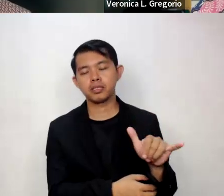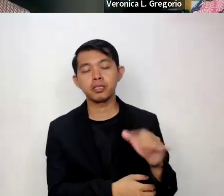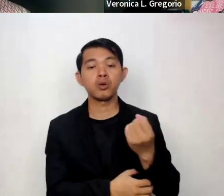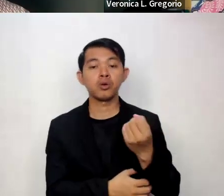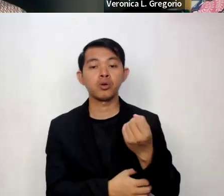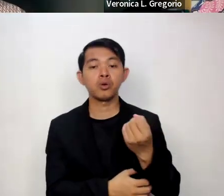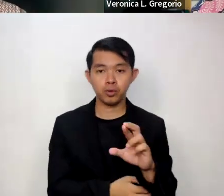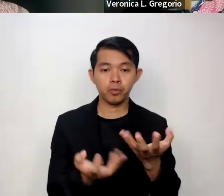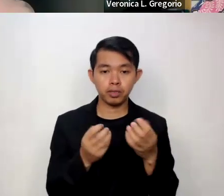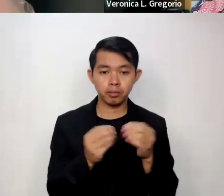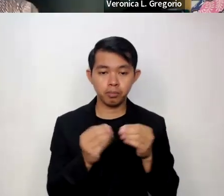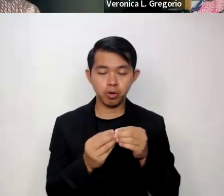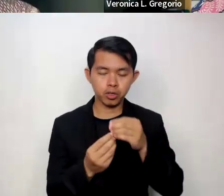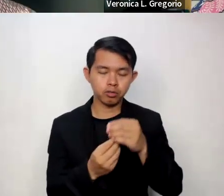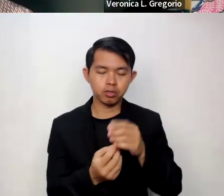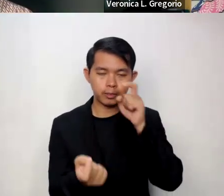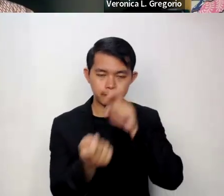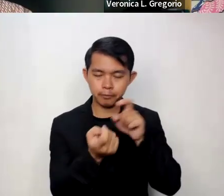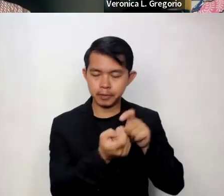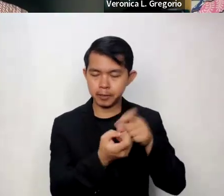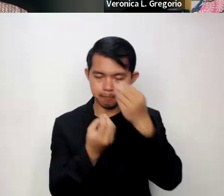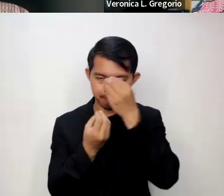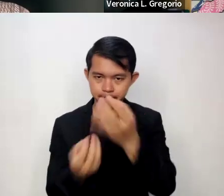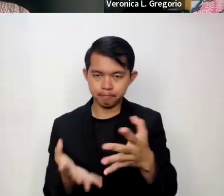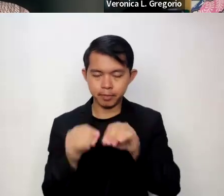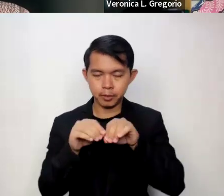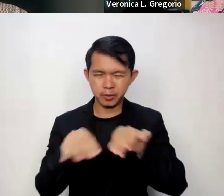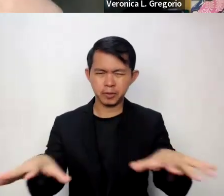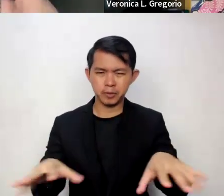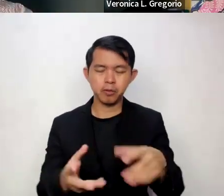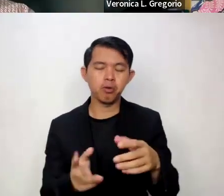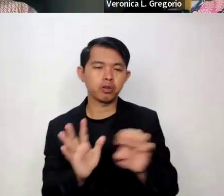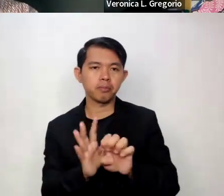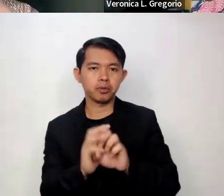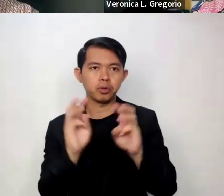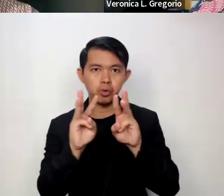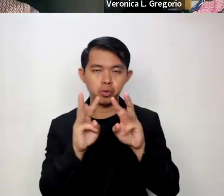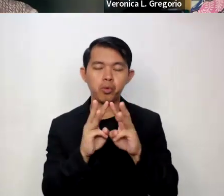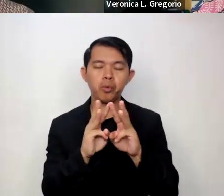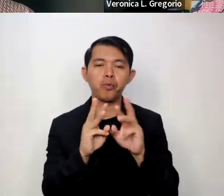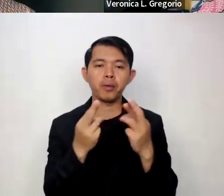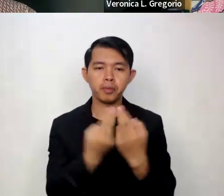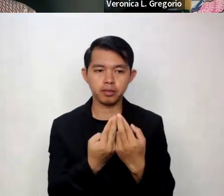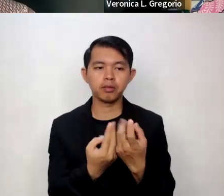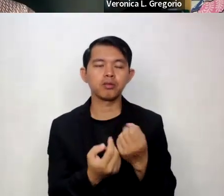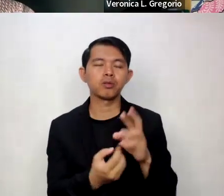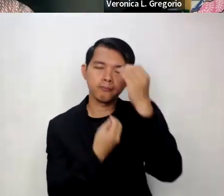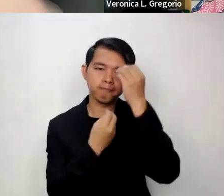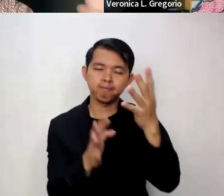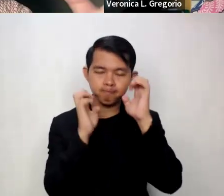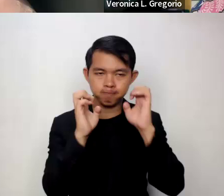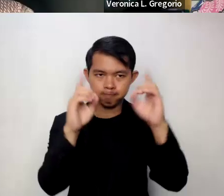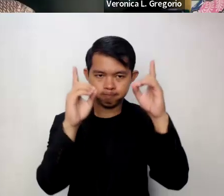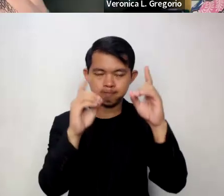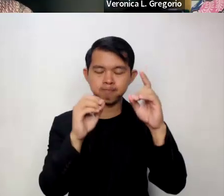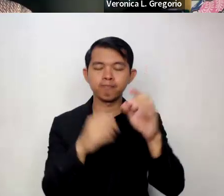it more information dissemination? So webinar ba siya? No, or information, educational campaign